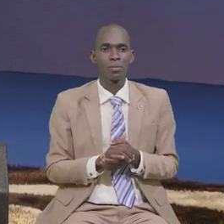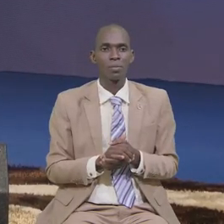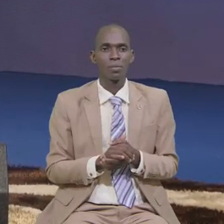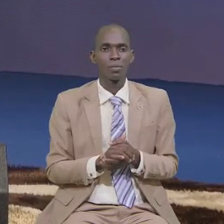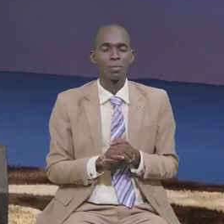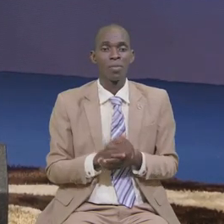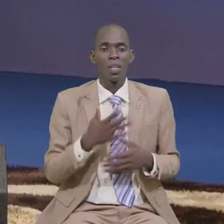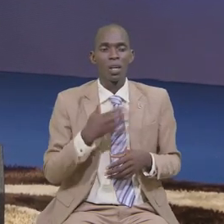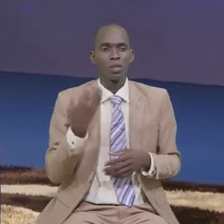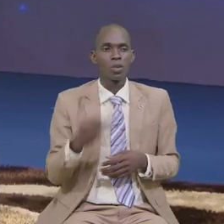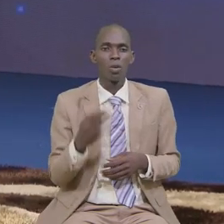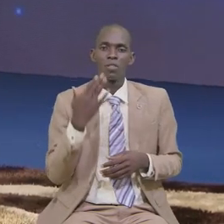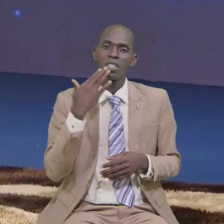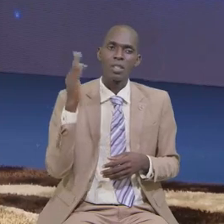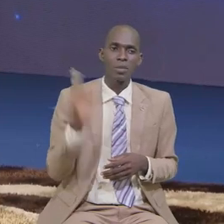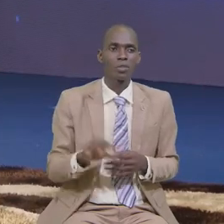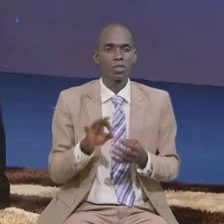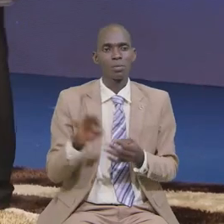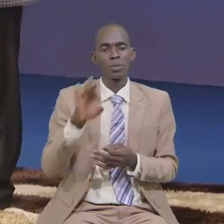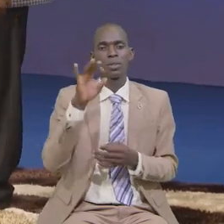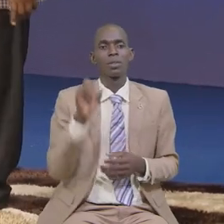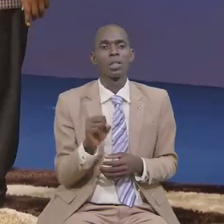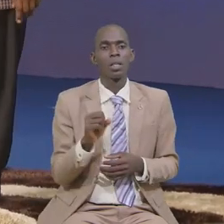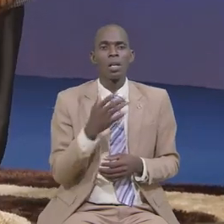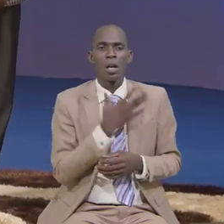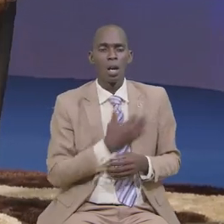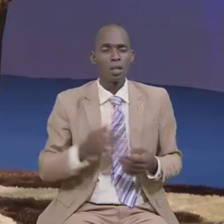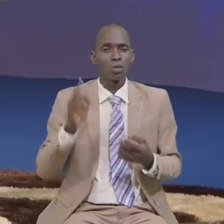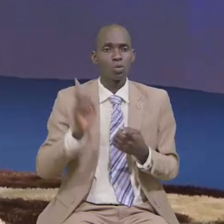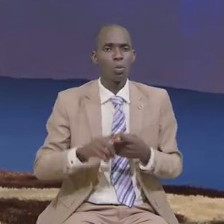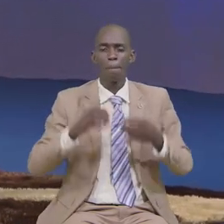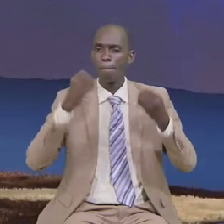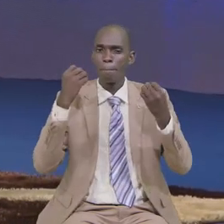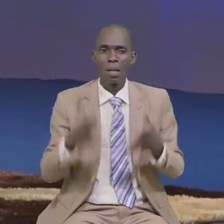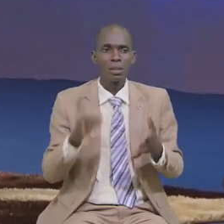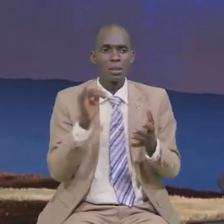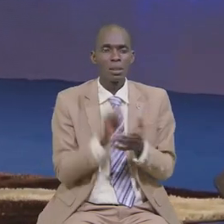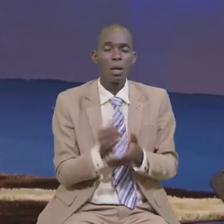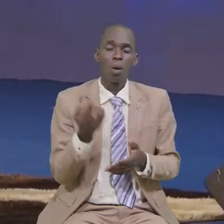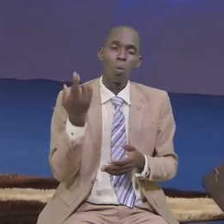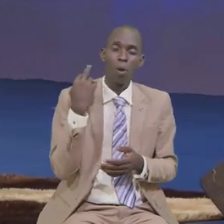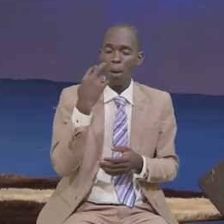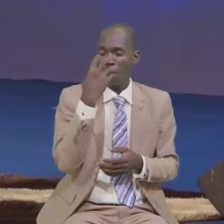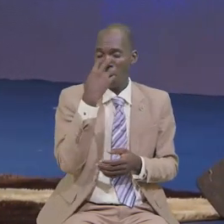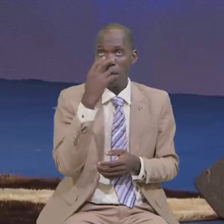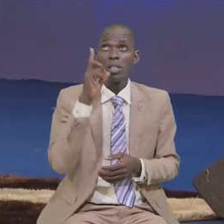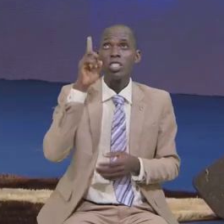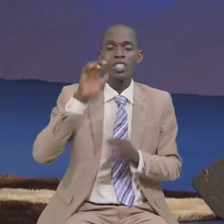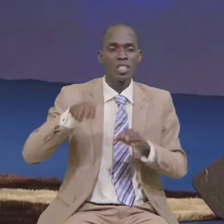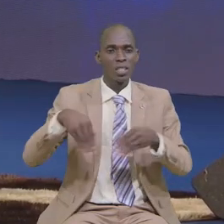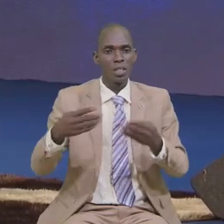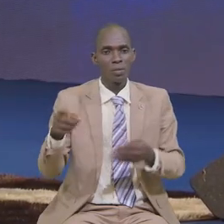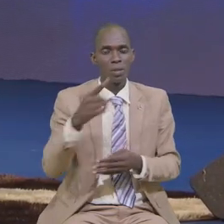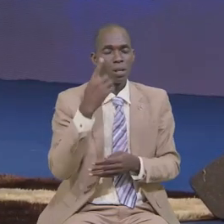And of evil spirits. And unto many that were blind, he gave them